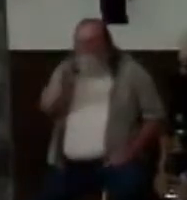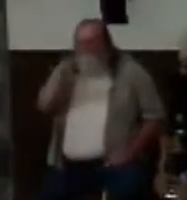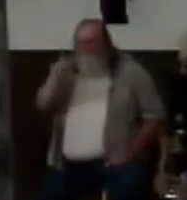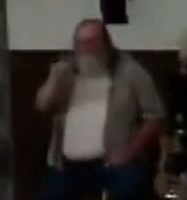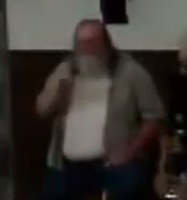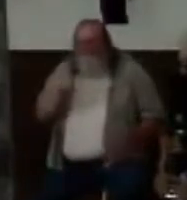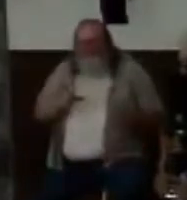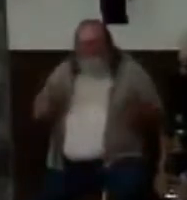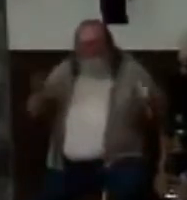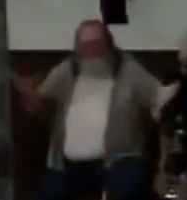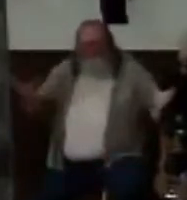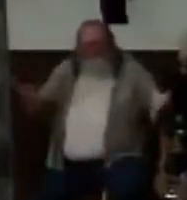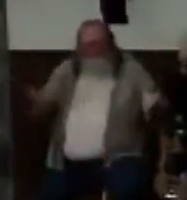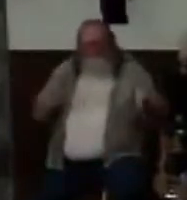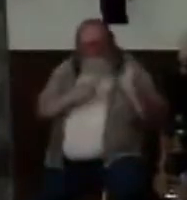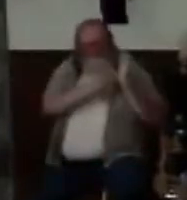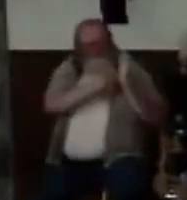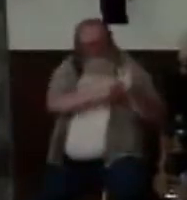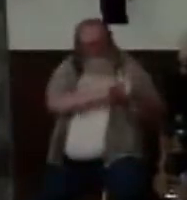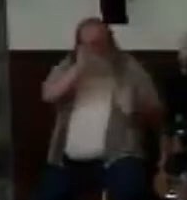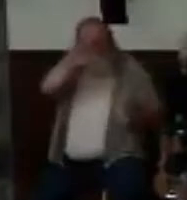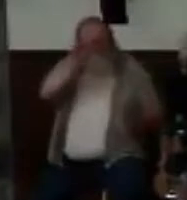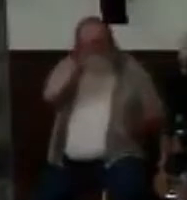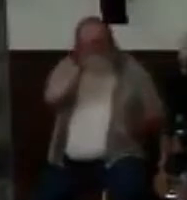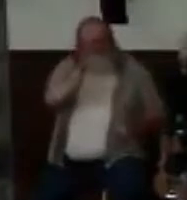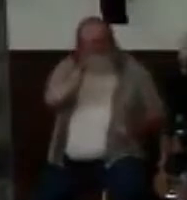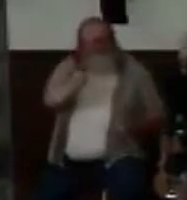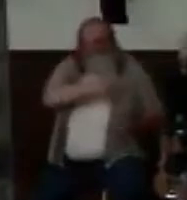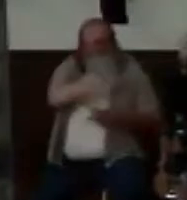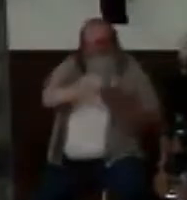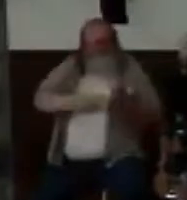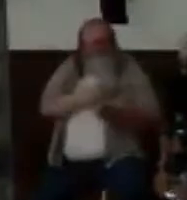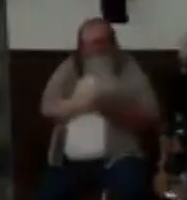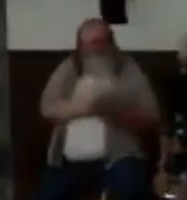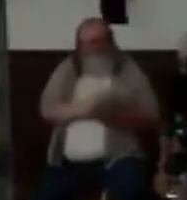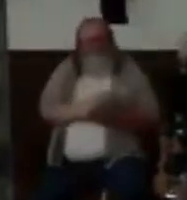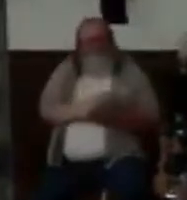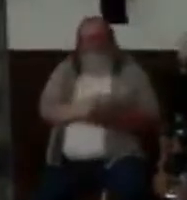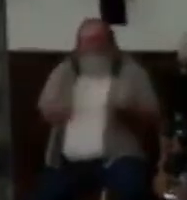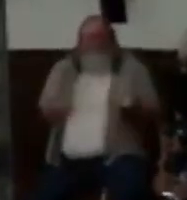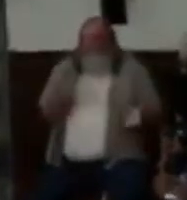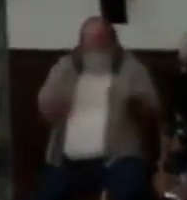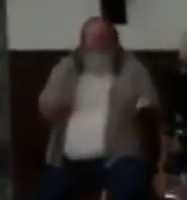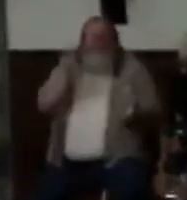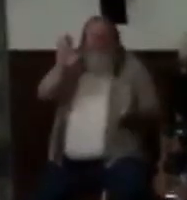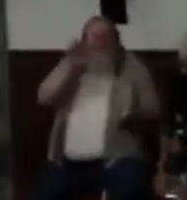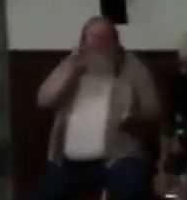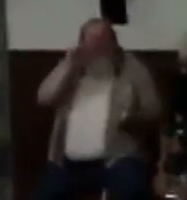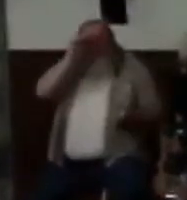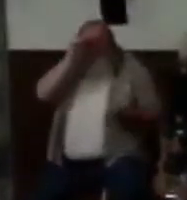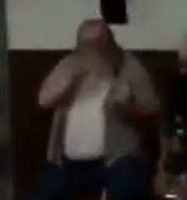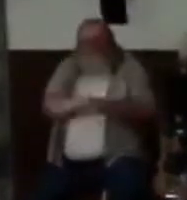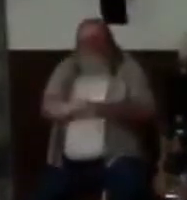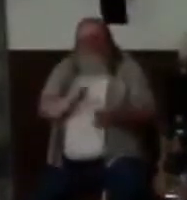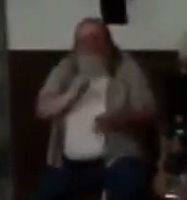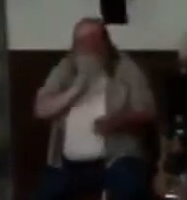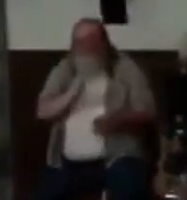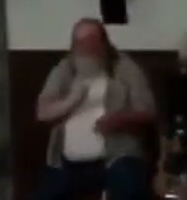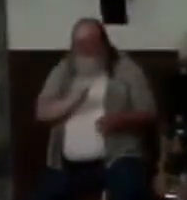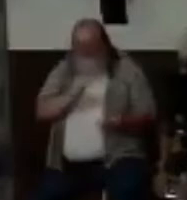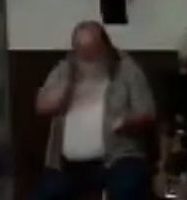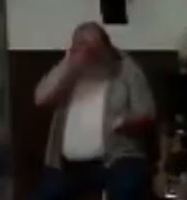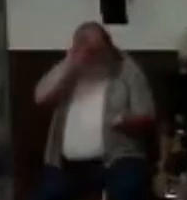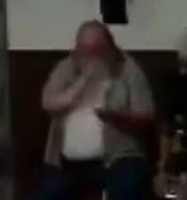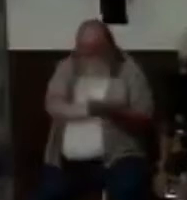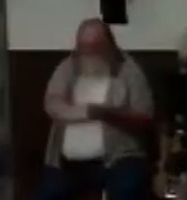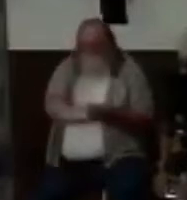show yourself to the world. For even his brothers didn't believe in him. Jesus replied, now is not the time